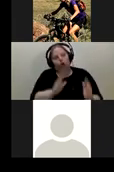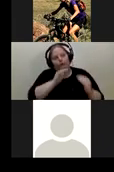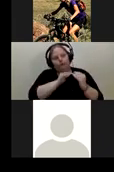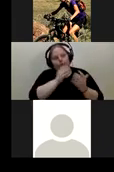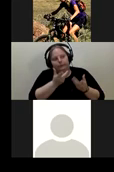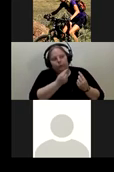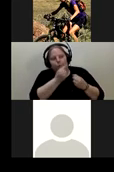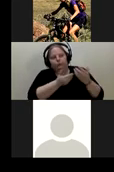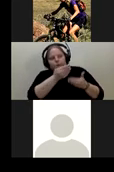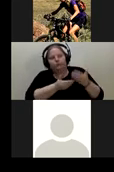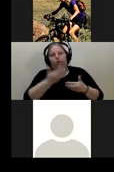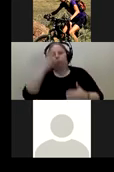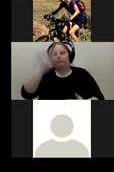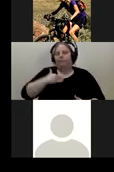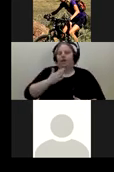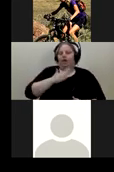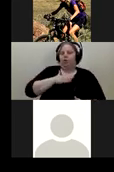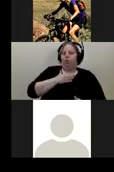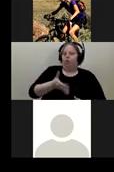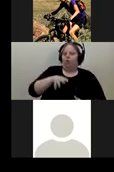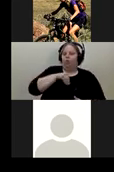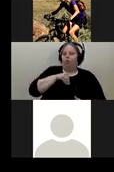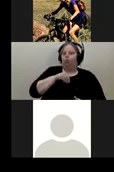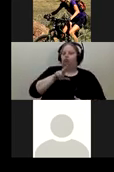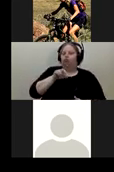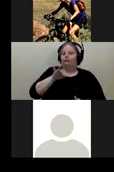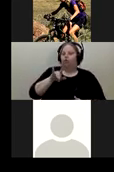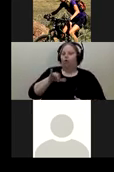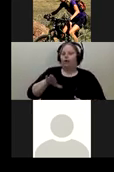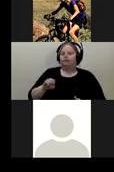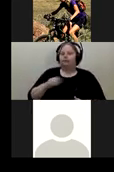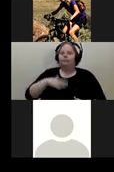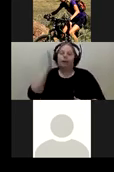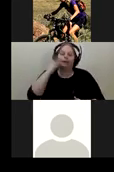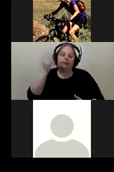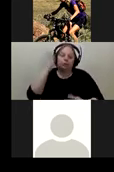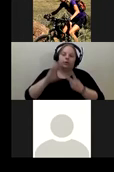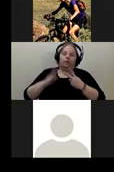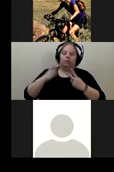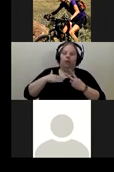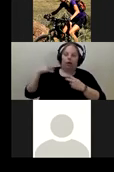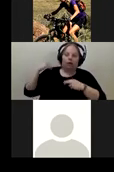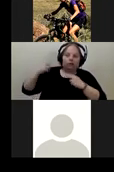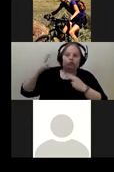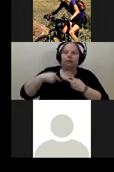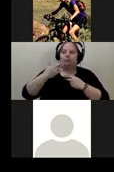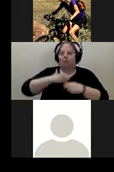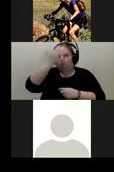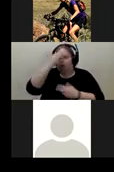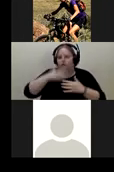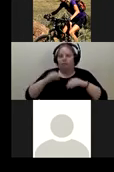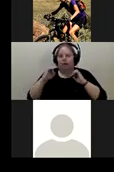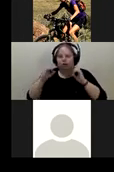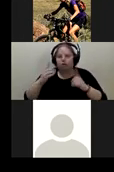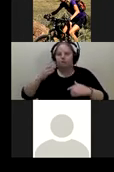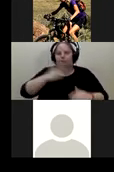Because I have my own set of references, right? I have my own experience, my own set of references, my own knowledge, my own education.